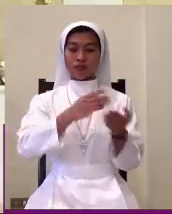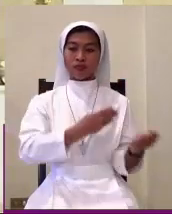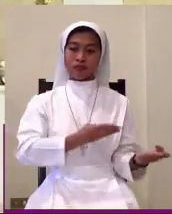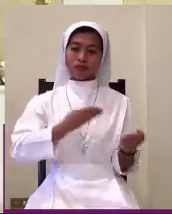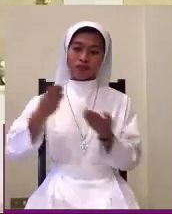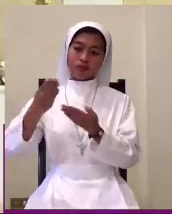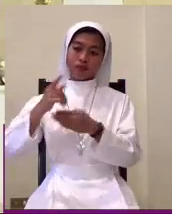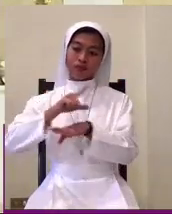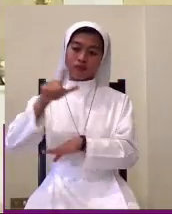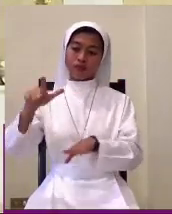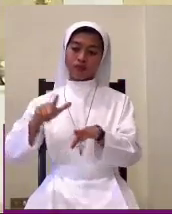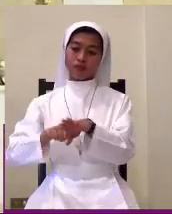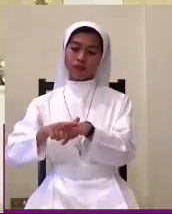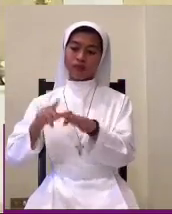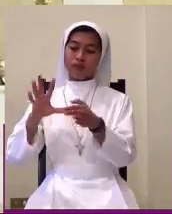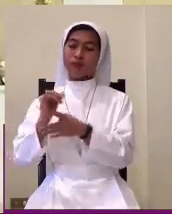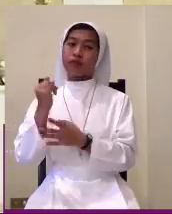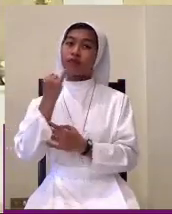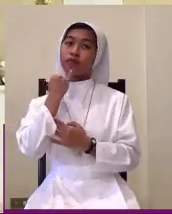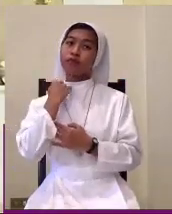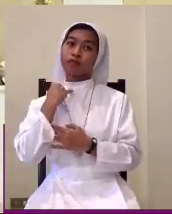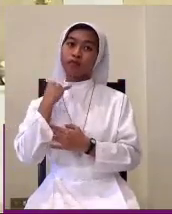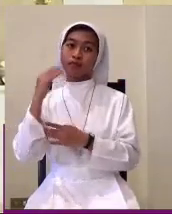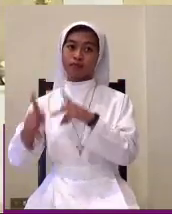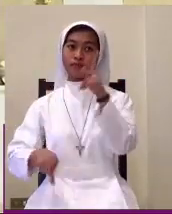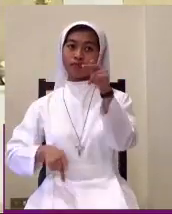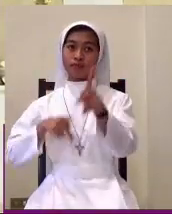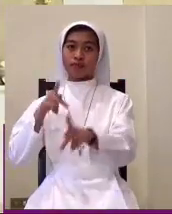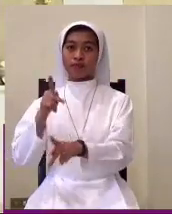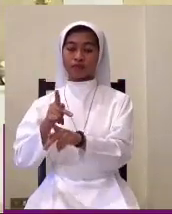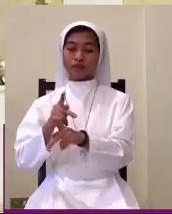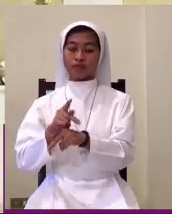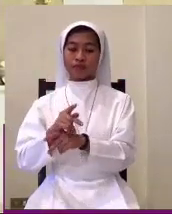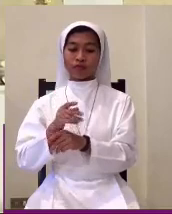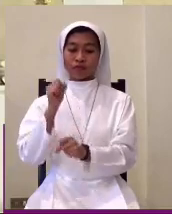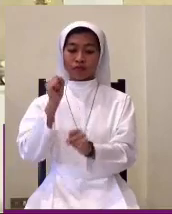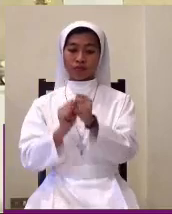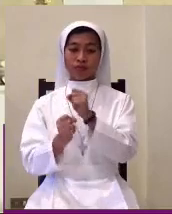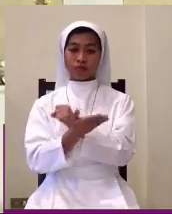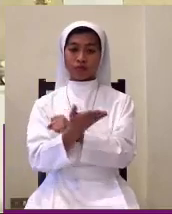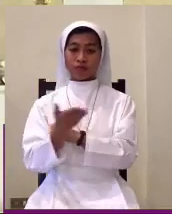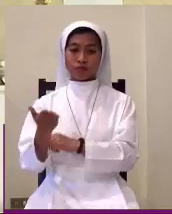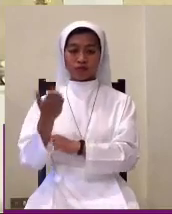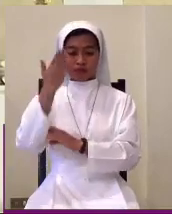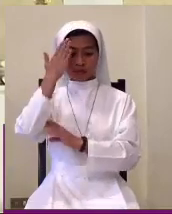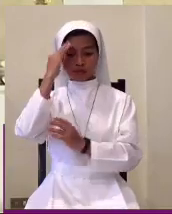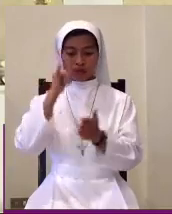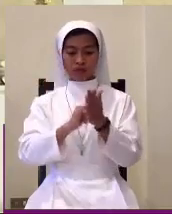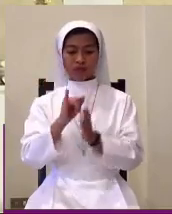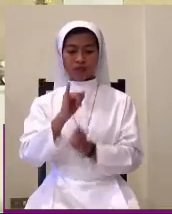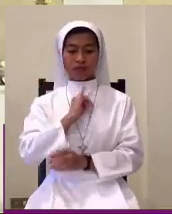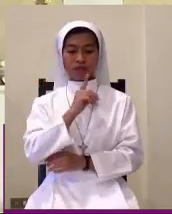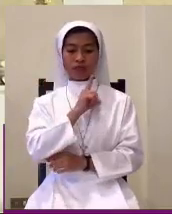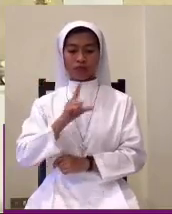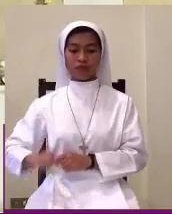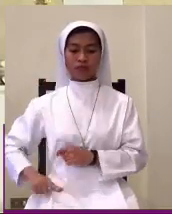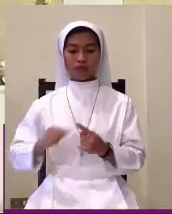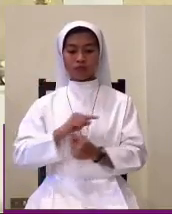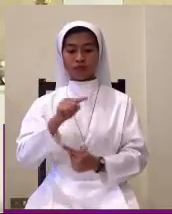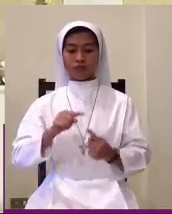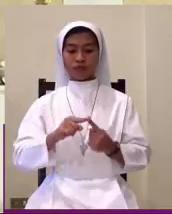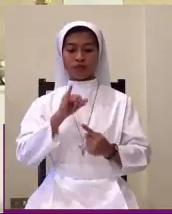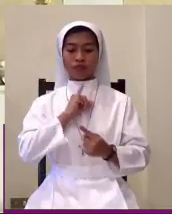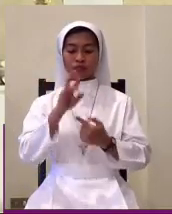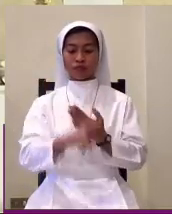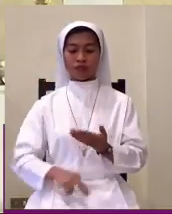Israel. Then you shall know that I am the Lord when I open your graves and have